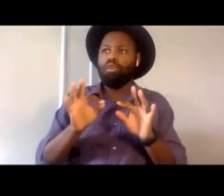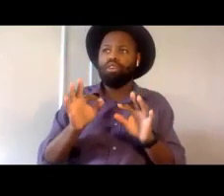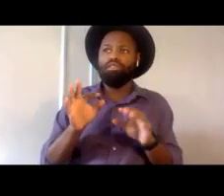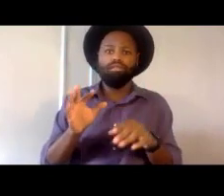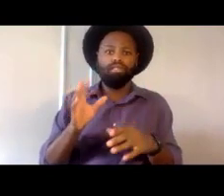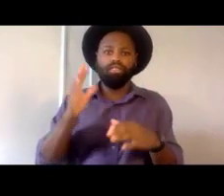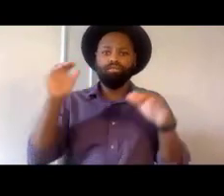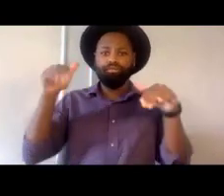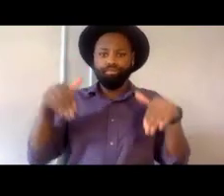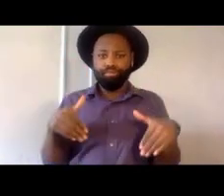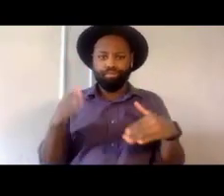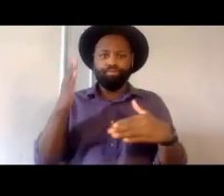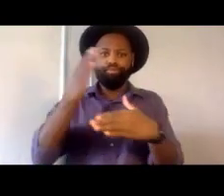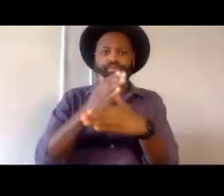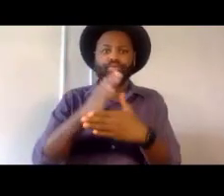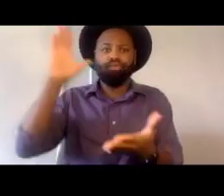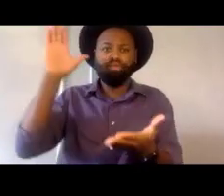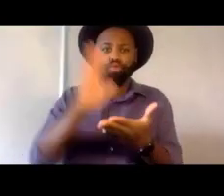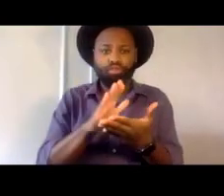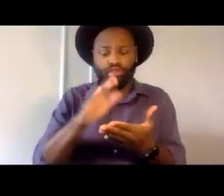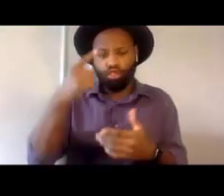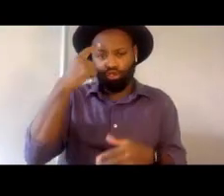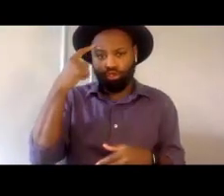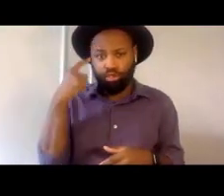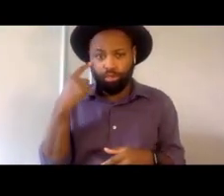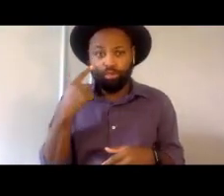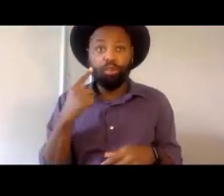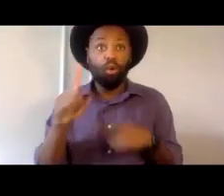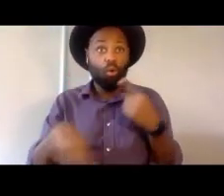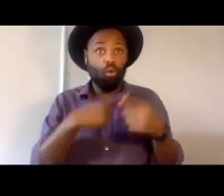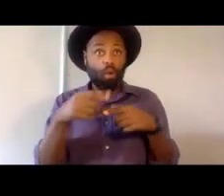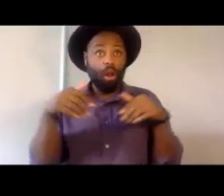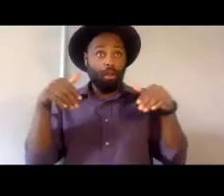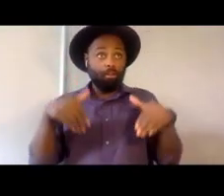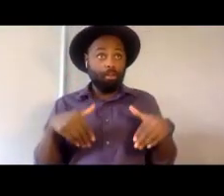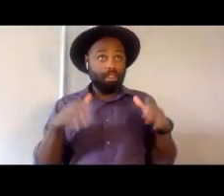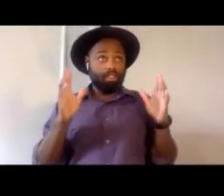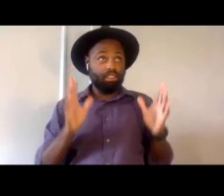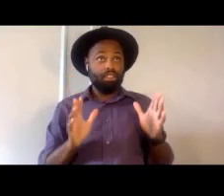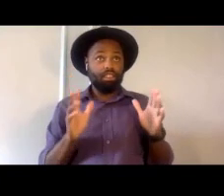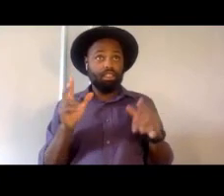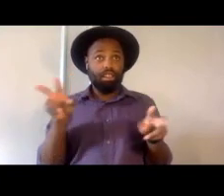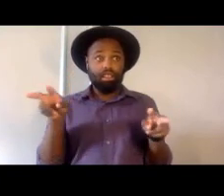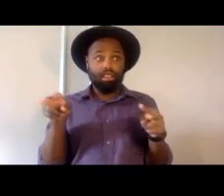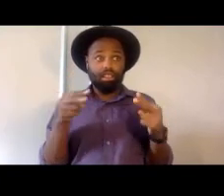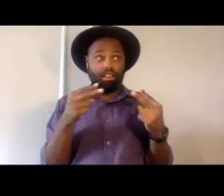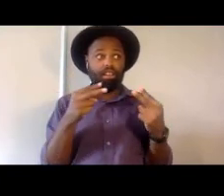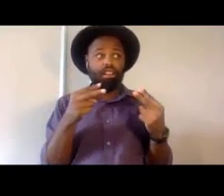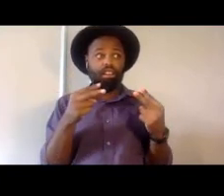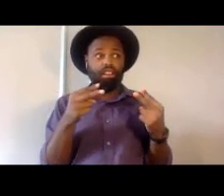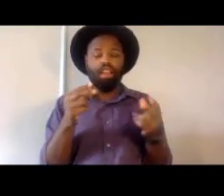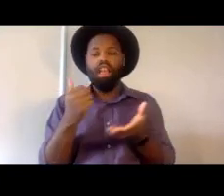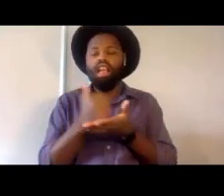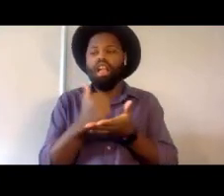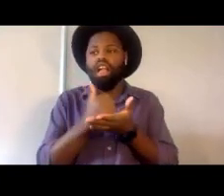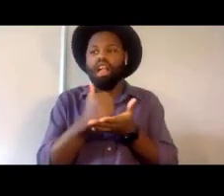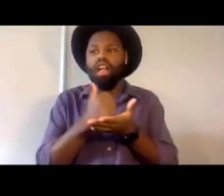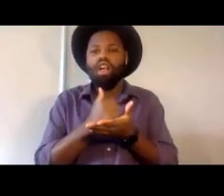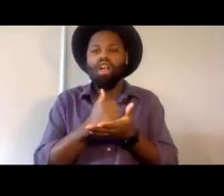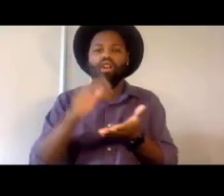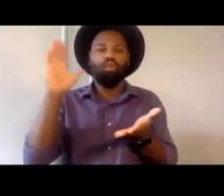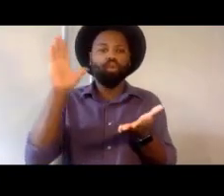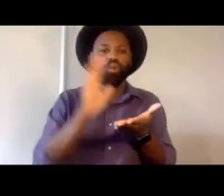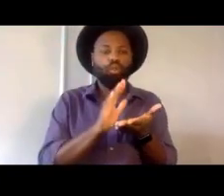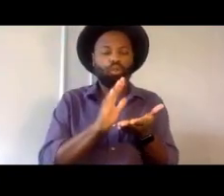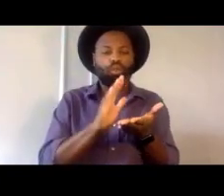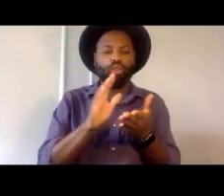group iHollaback showed that even when a bystander exchanges a knowing glance with a victim, it helps to reduce the impact of these incidents.